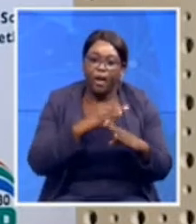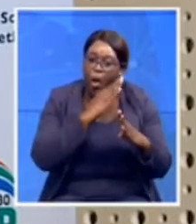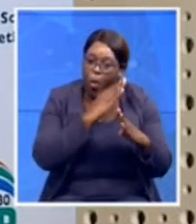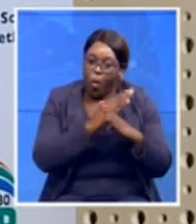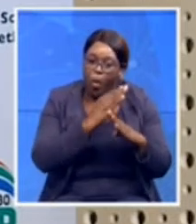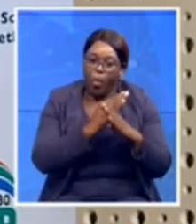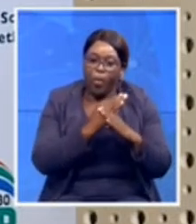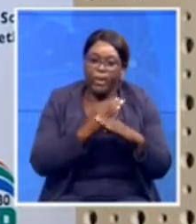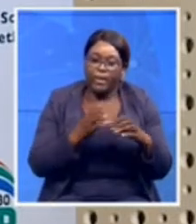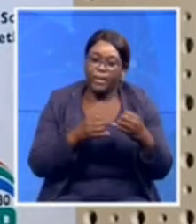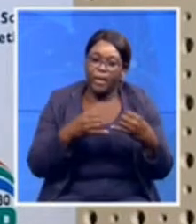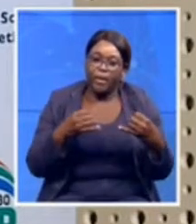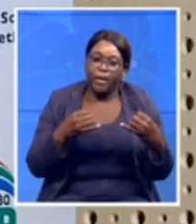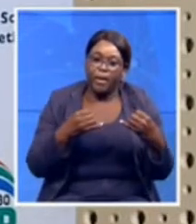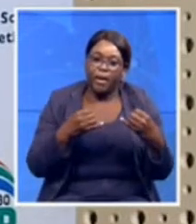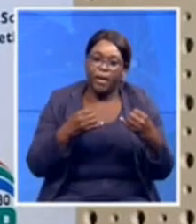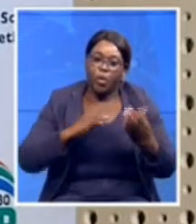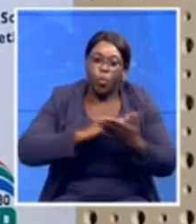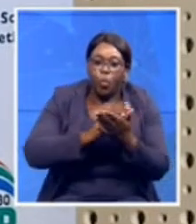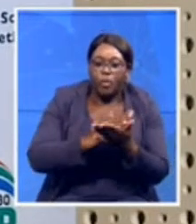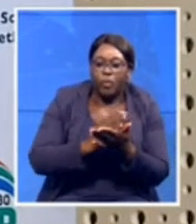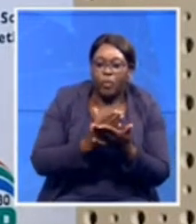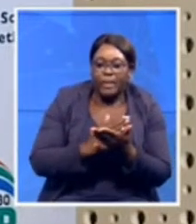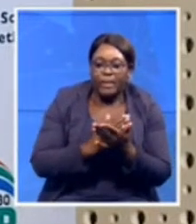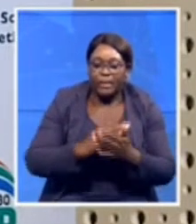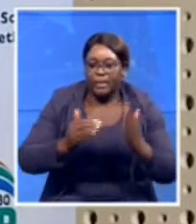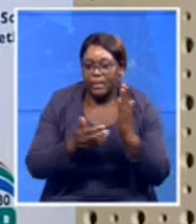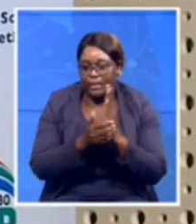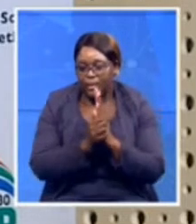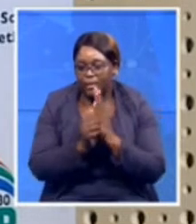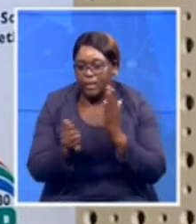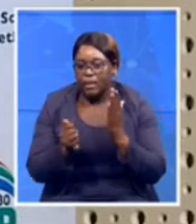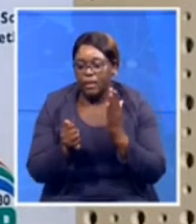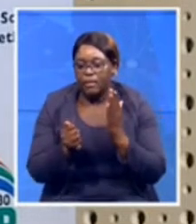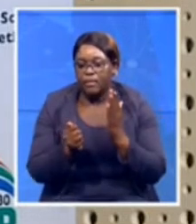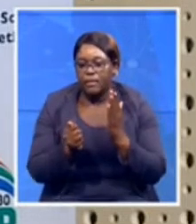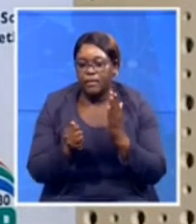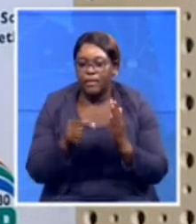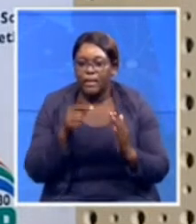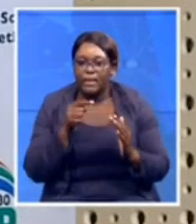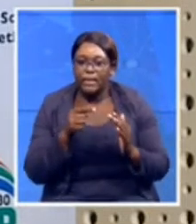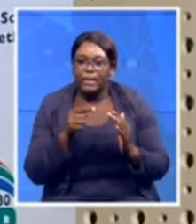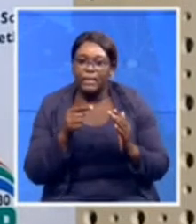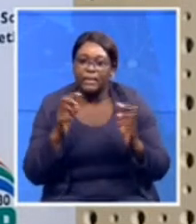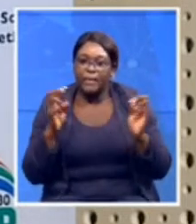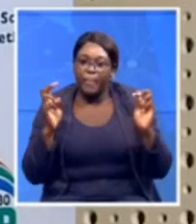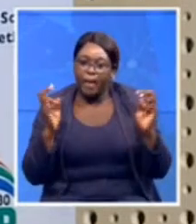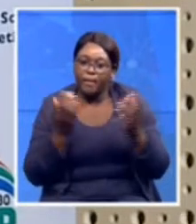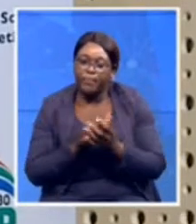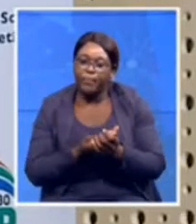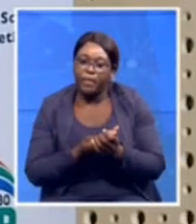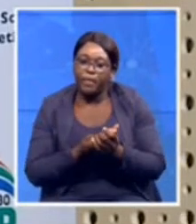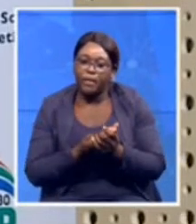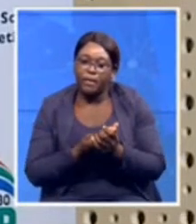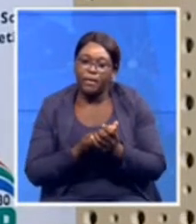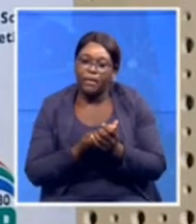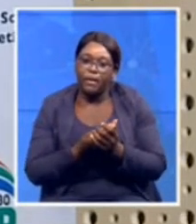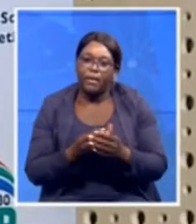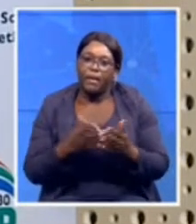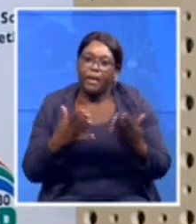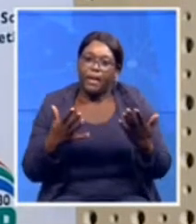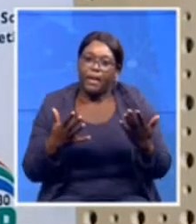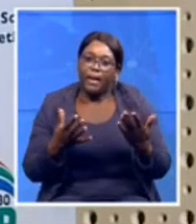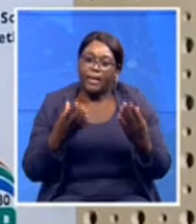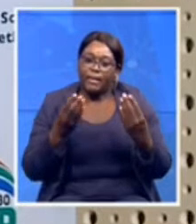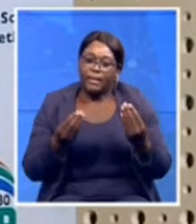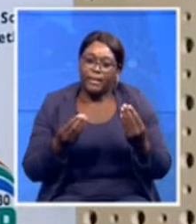notes. In certain cases, they may request that we do certain activities like takedowns or certain websites, because they are within our